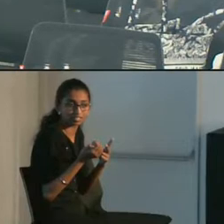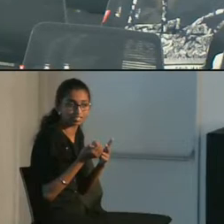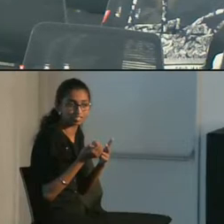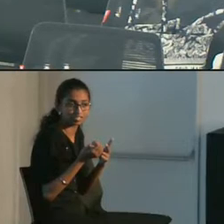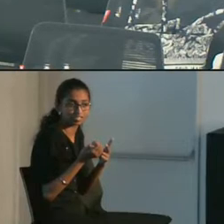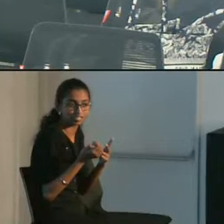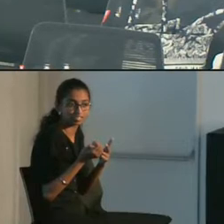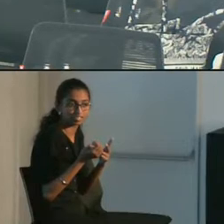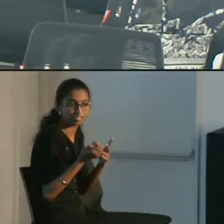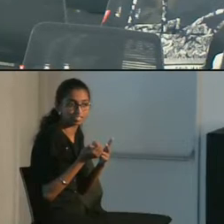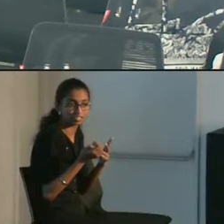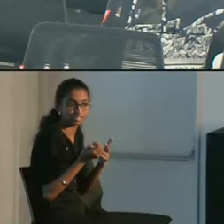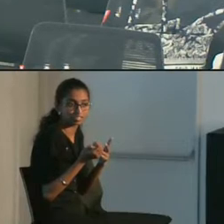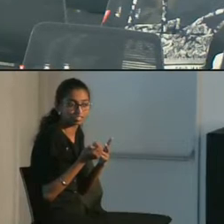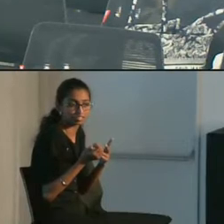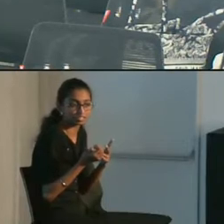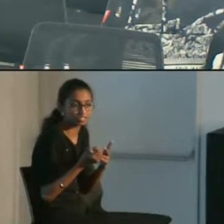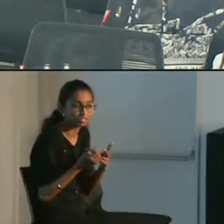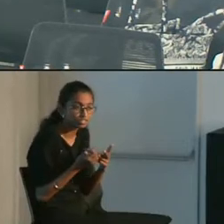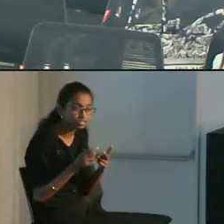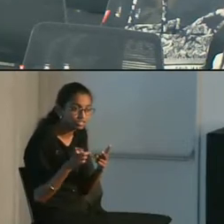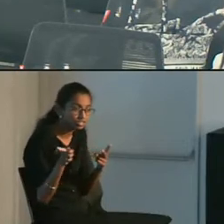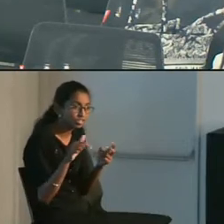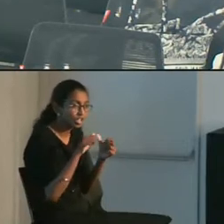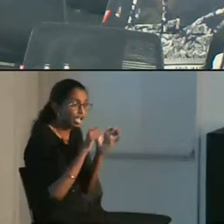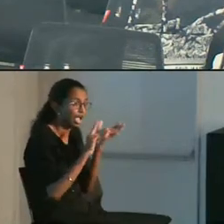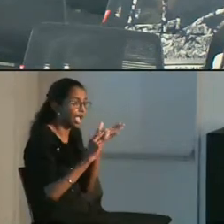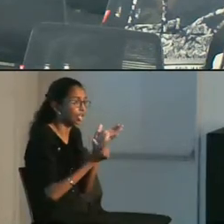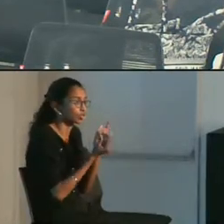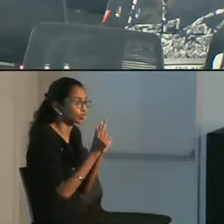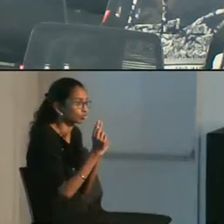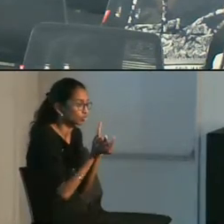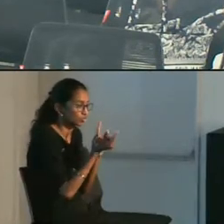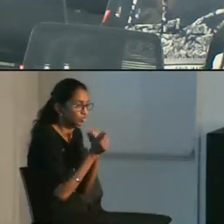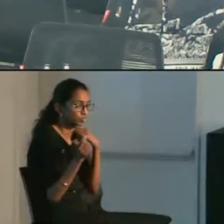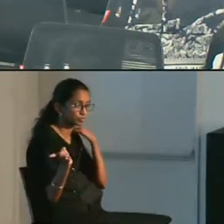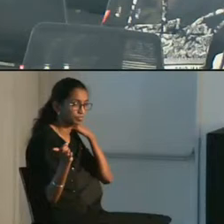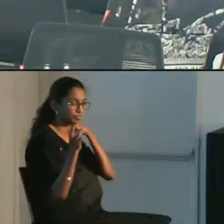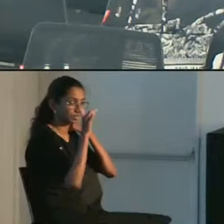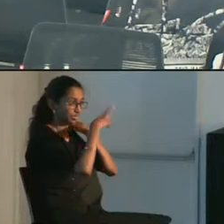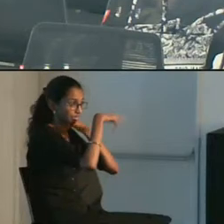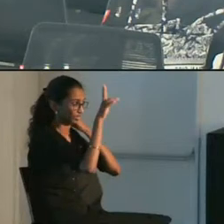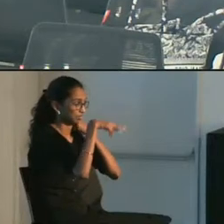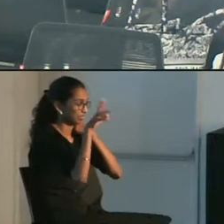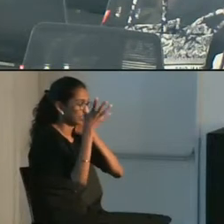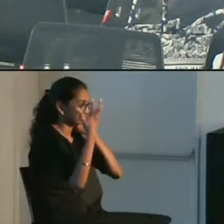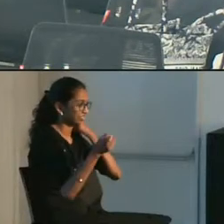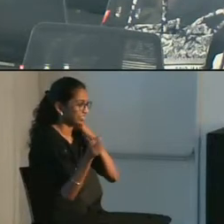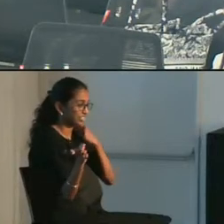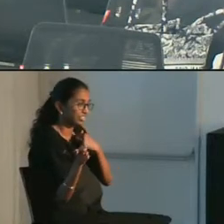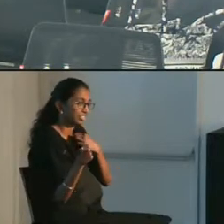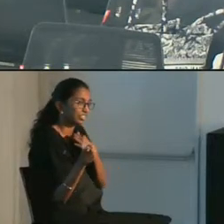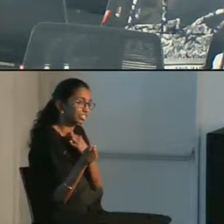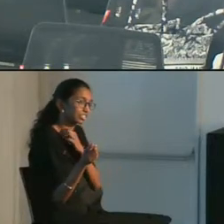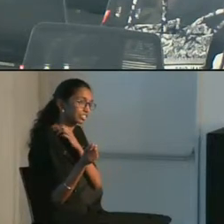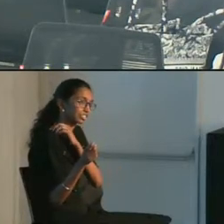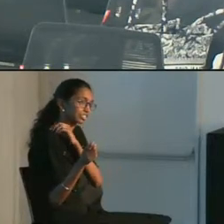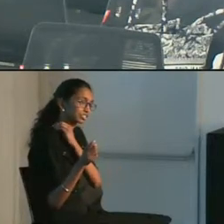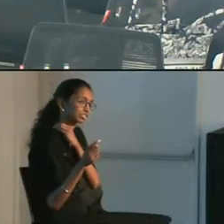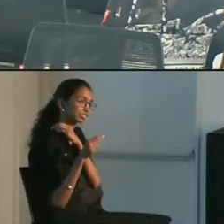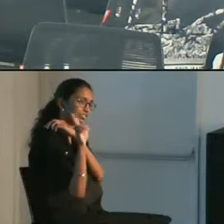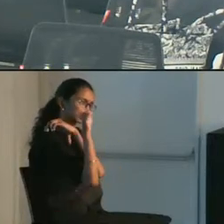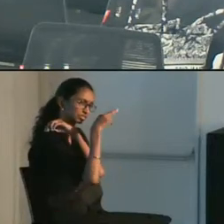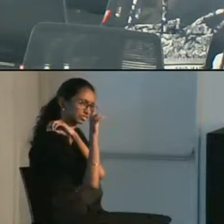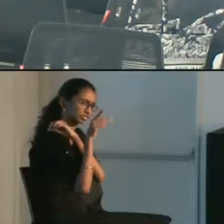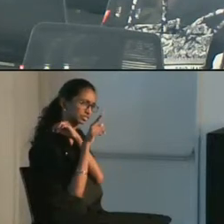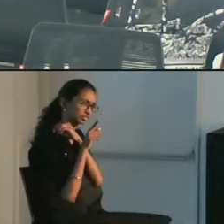Yes, sorry. To Anpu, the spaces where you paint, where you put out your art at,